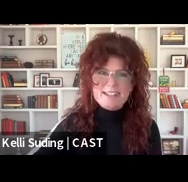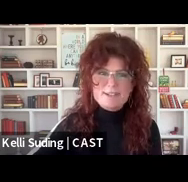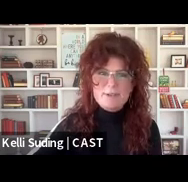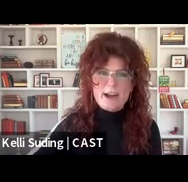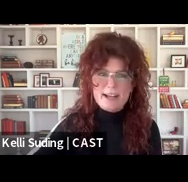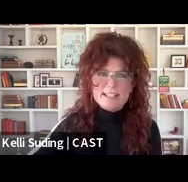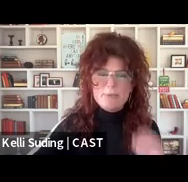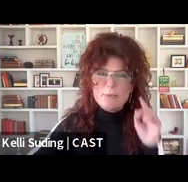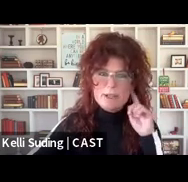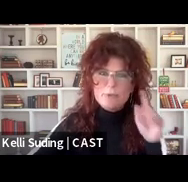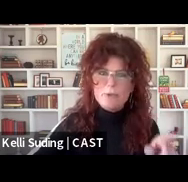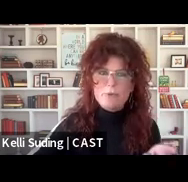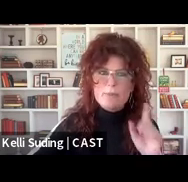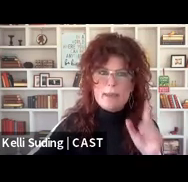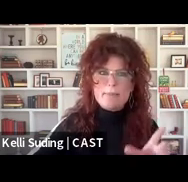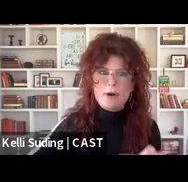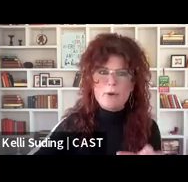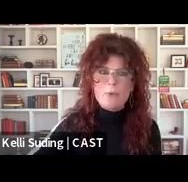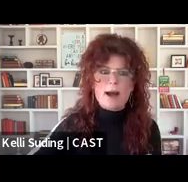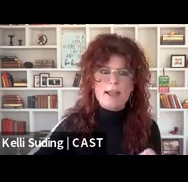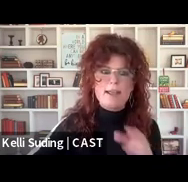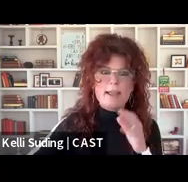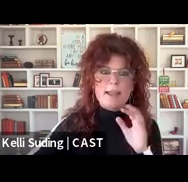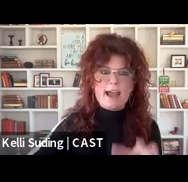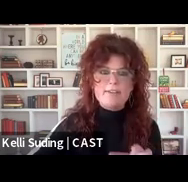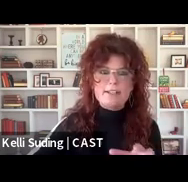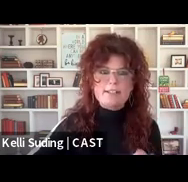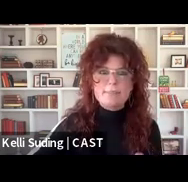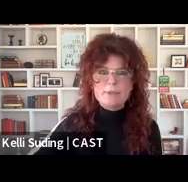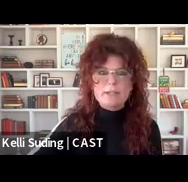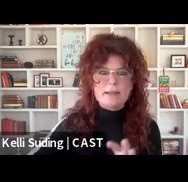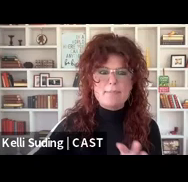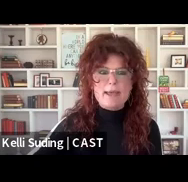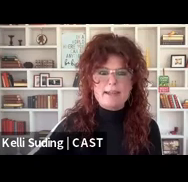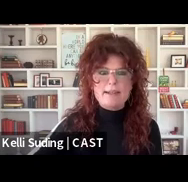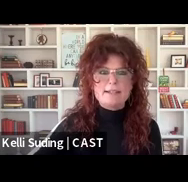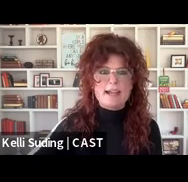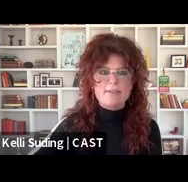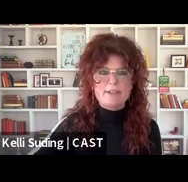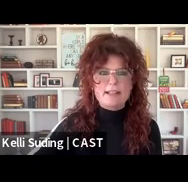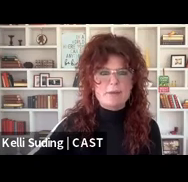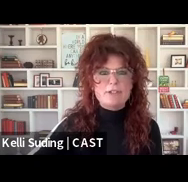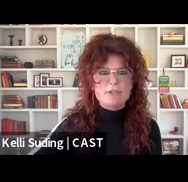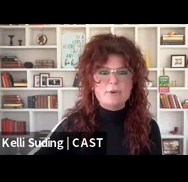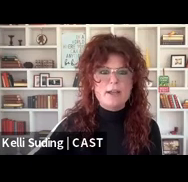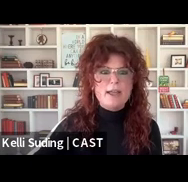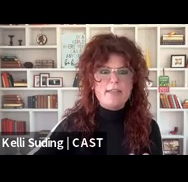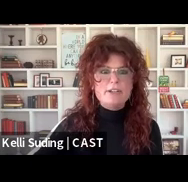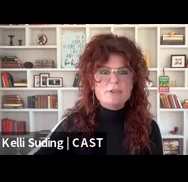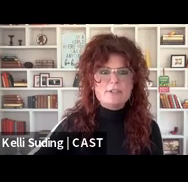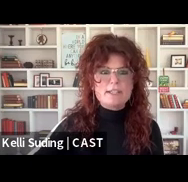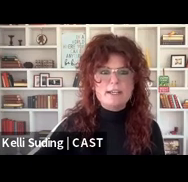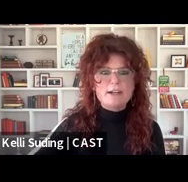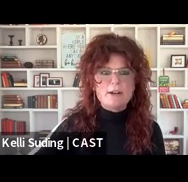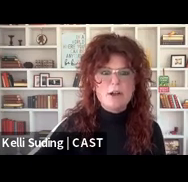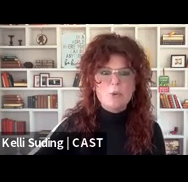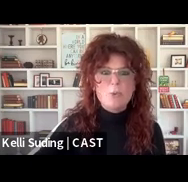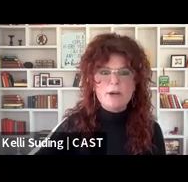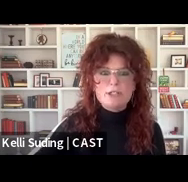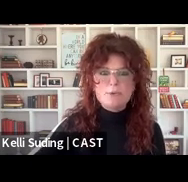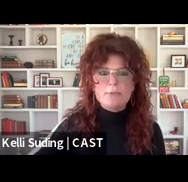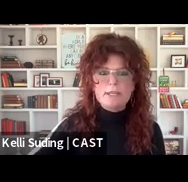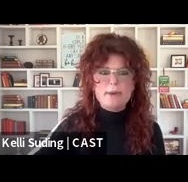get access to the content when we remember our why and have accessibility embedded into everything that we do. And then you'll see